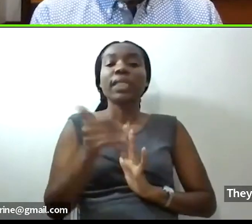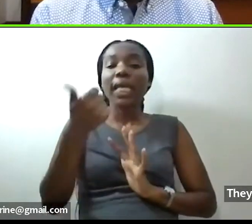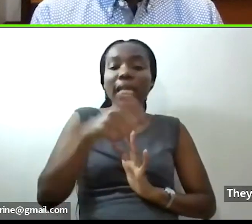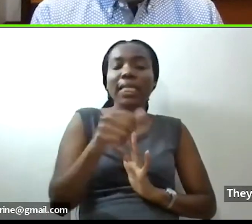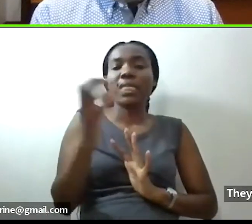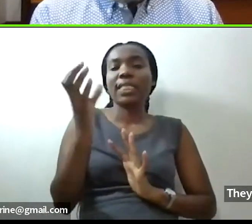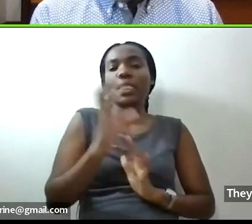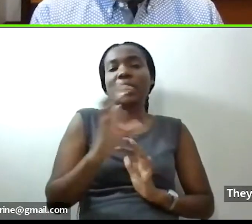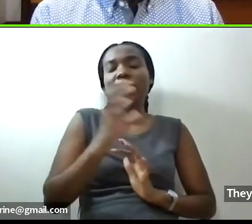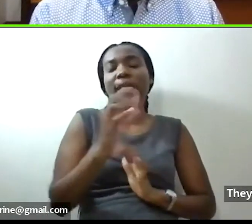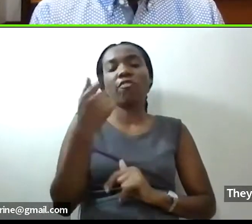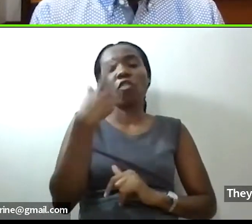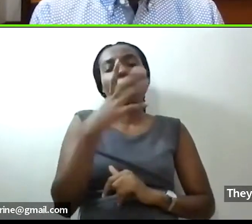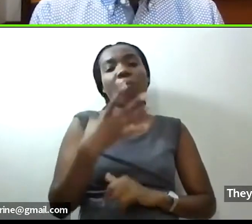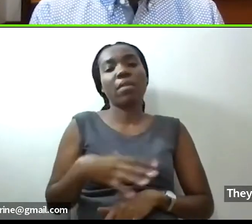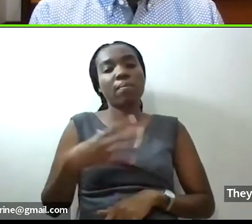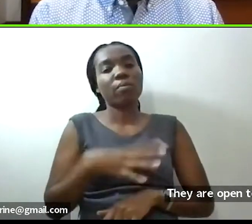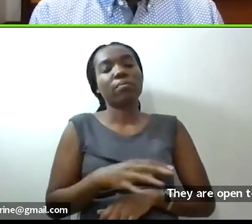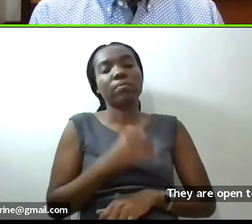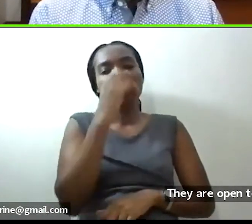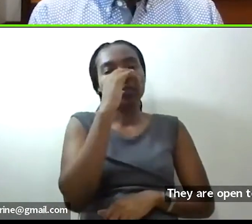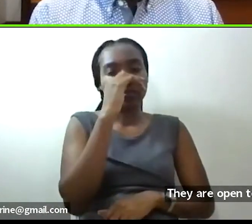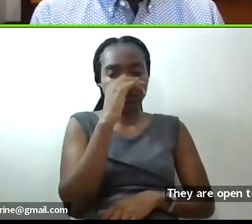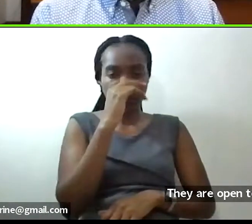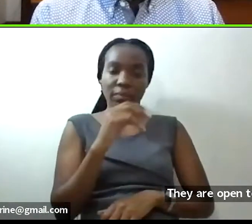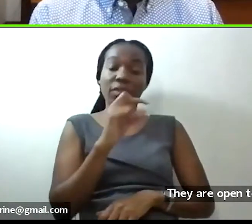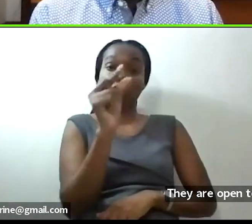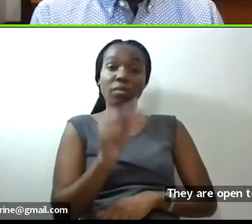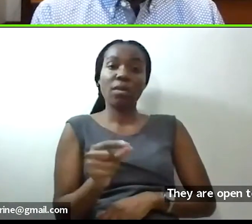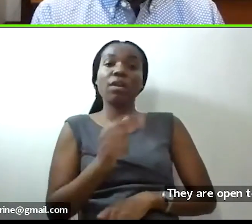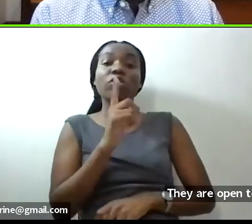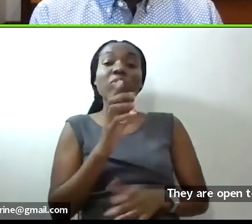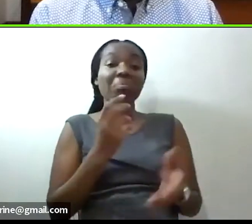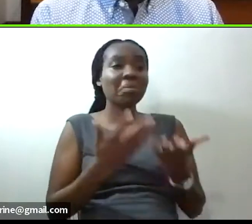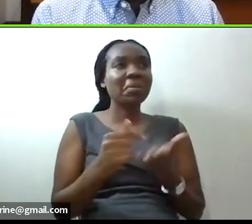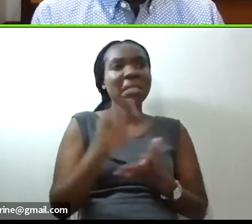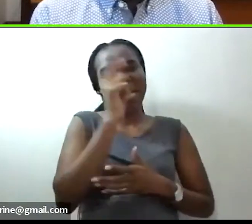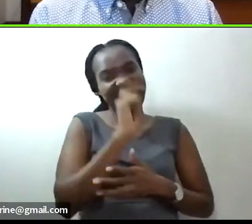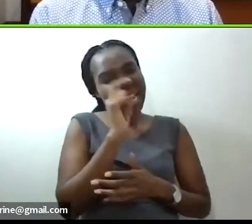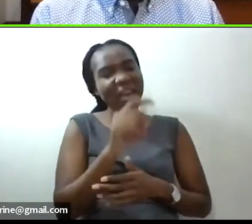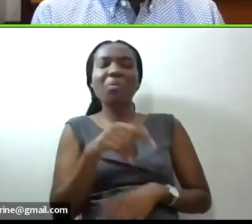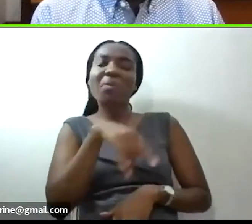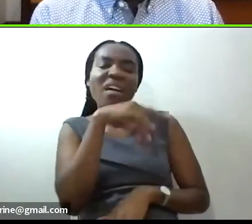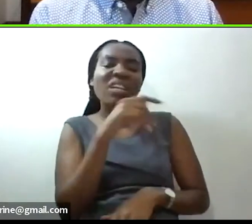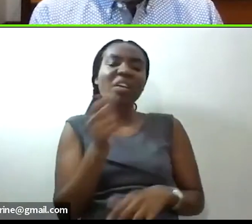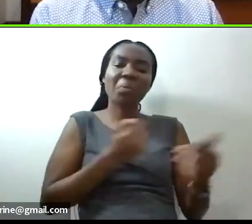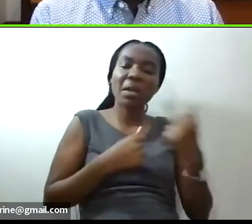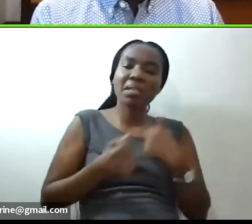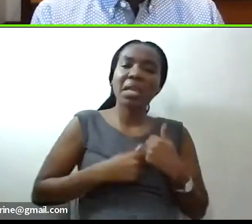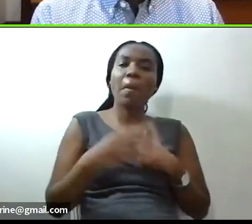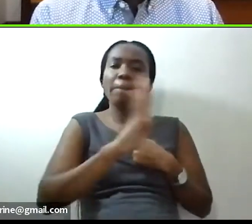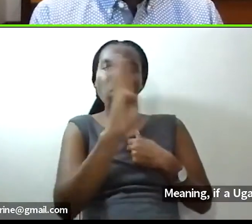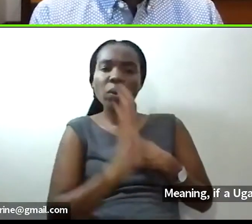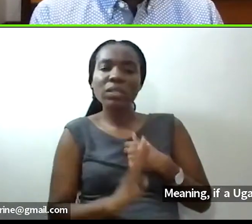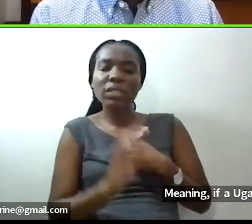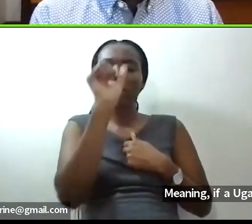region. Meaning, if a Ugandan, Tanzanian, Rwandese, Burundi, South Sudan